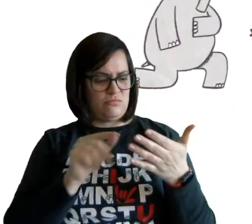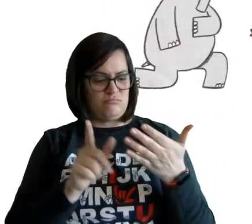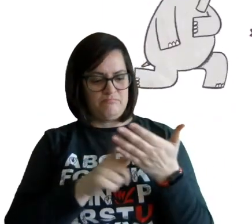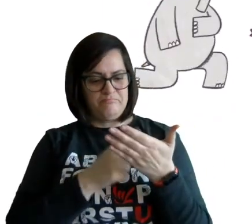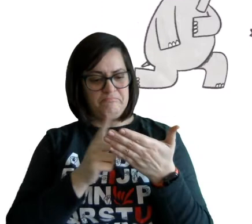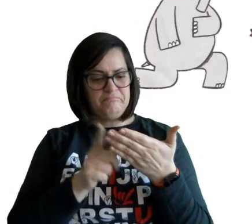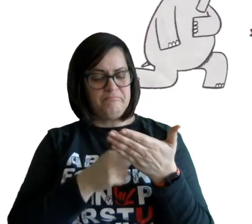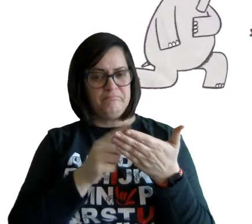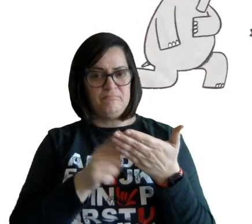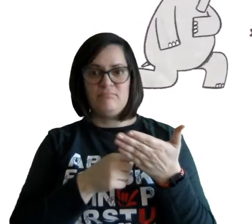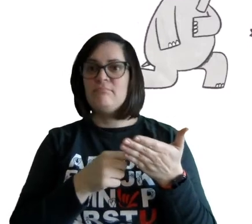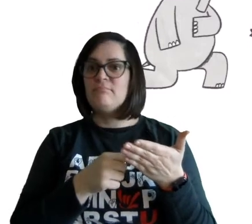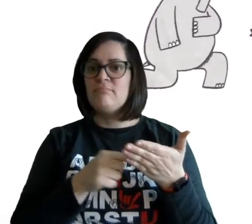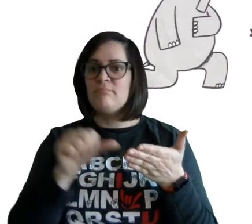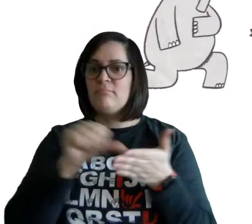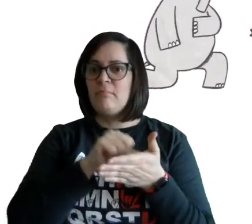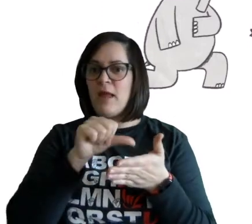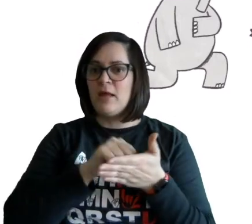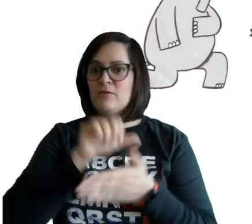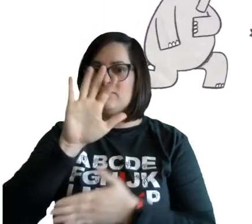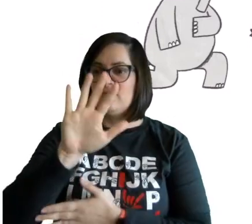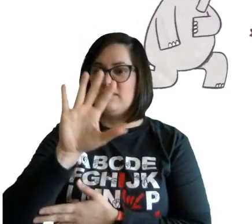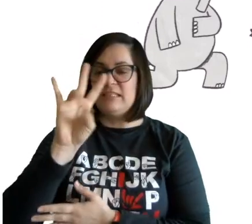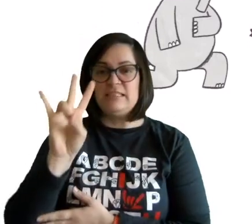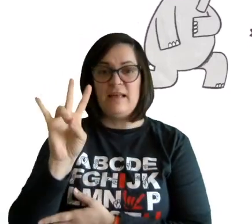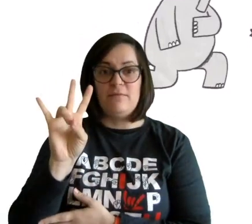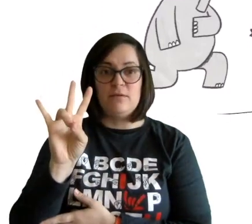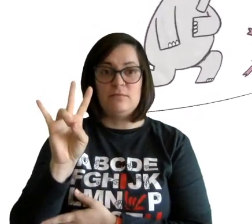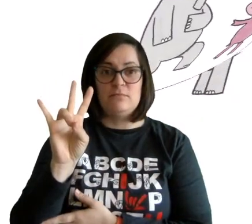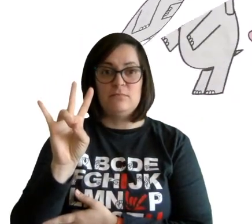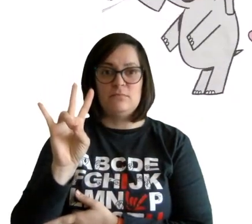I will look. Page 57.